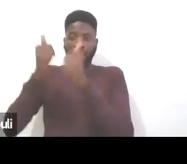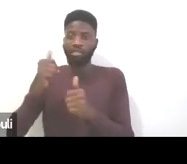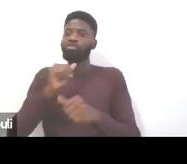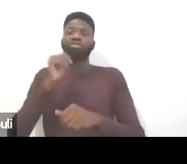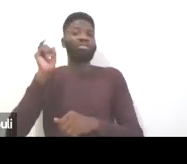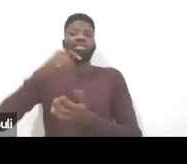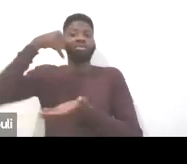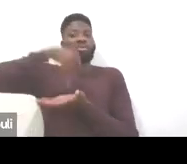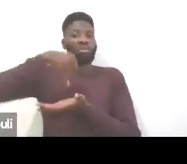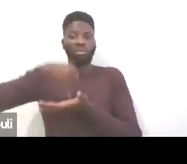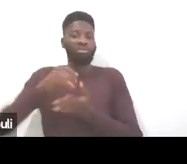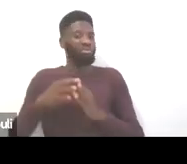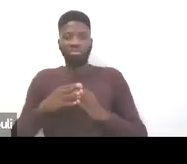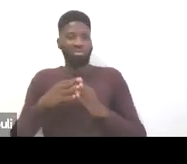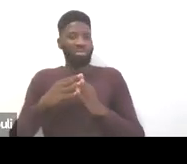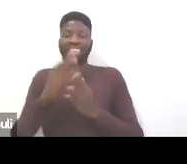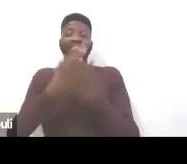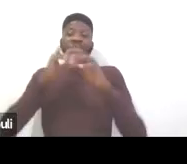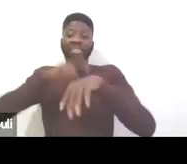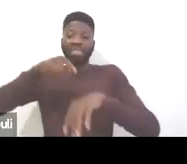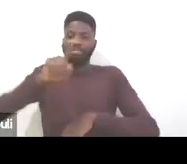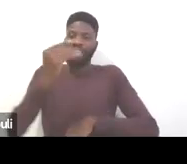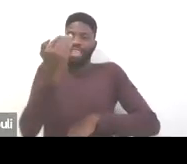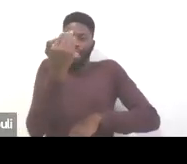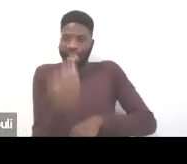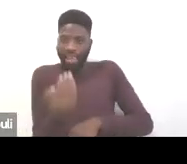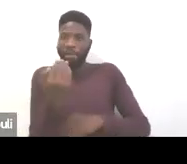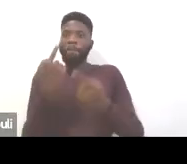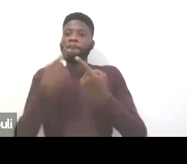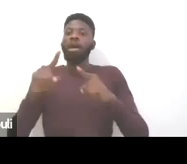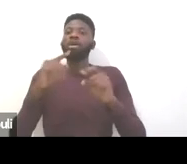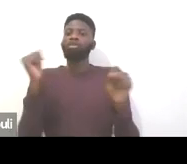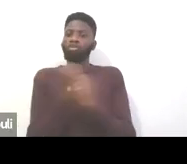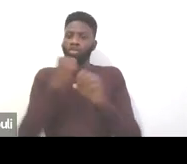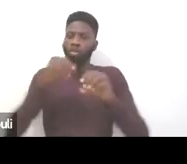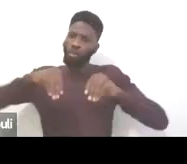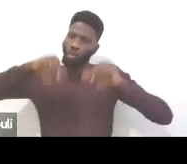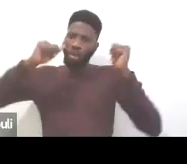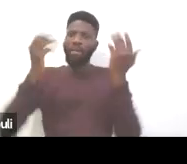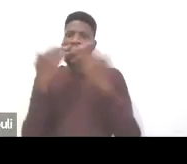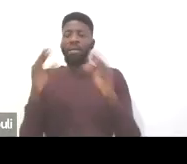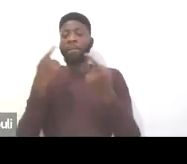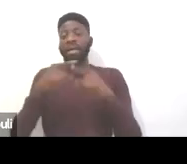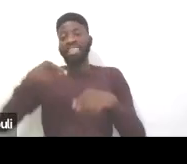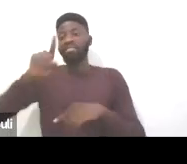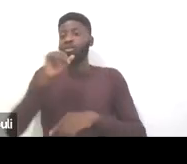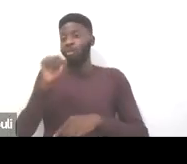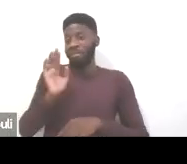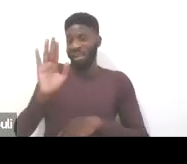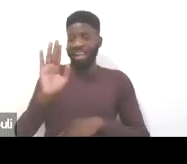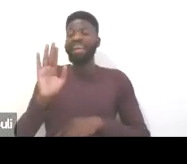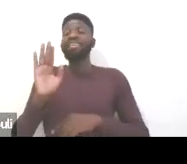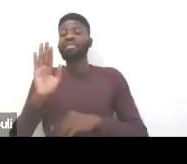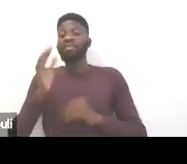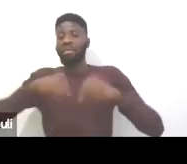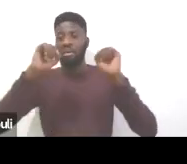include it. Sometimes you may be young, but you're qualified for the job, but because you're of your age, by the